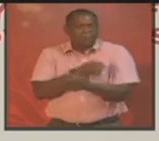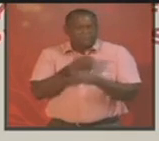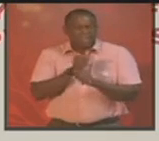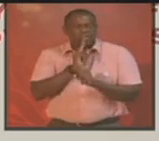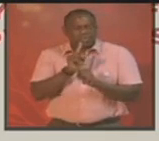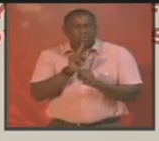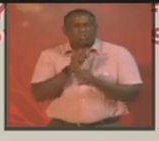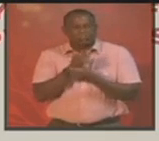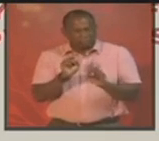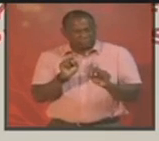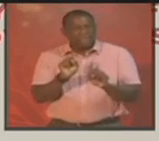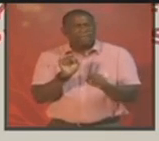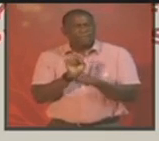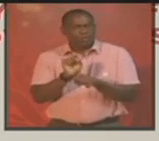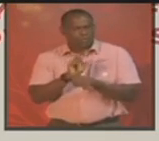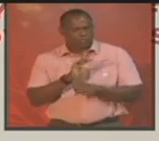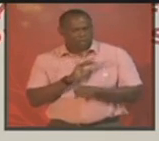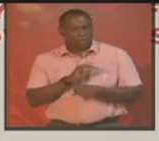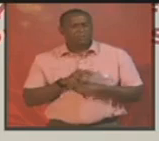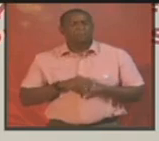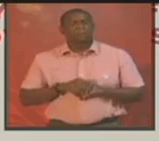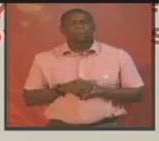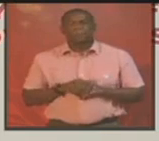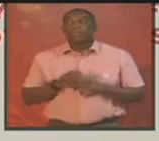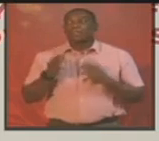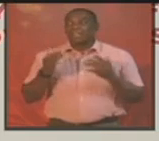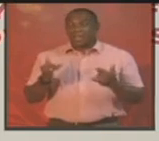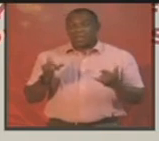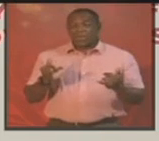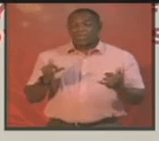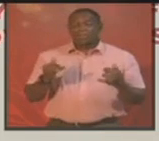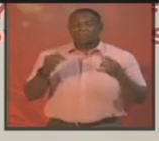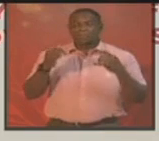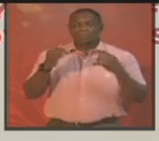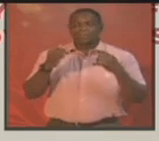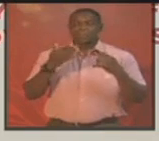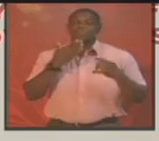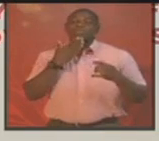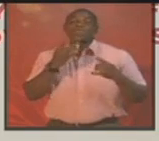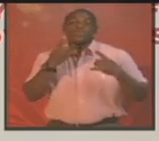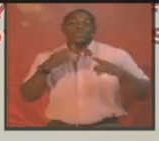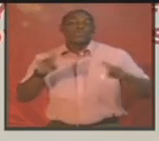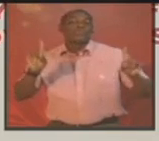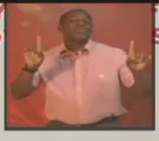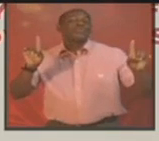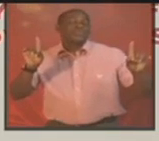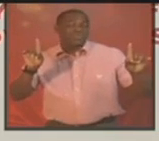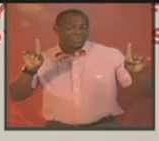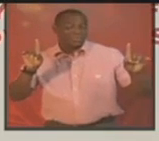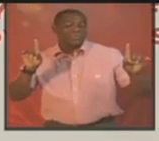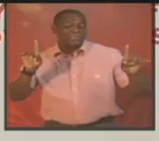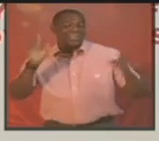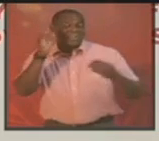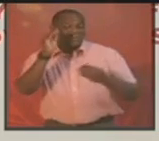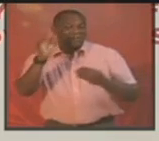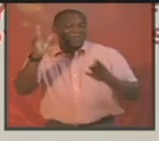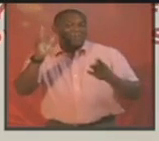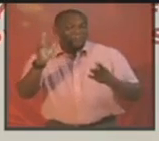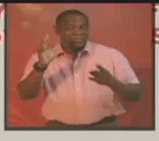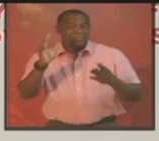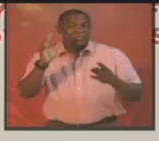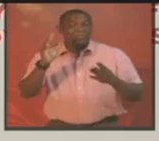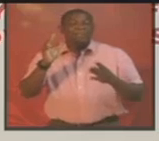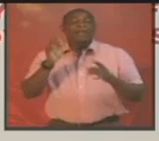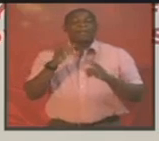are with the COVAX facility, and there's some good news coming out of that. That's why I decided to come here personally this morning, straight from